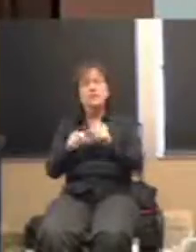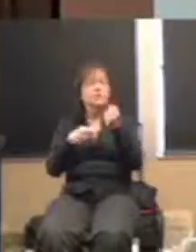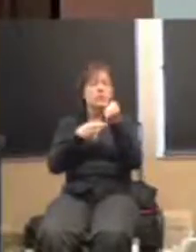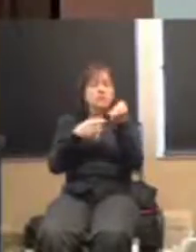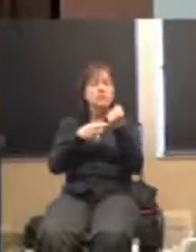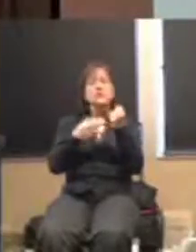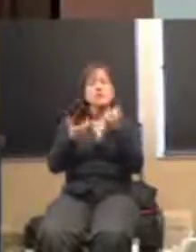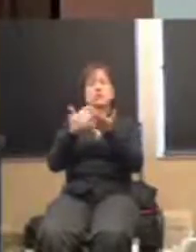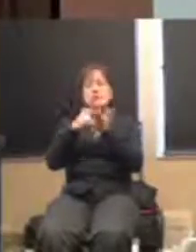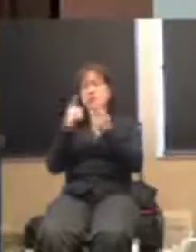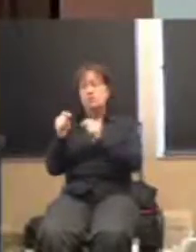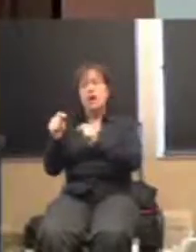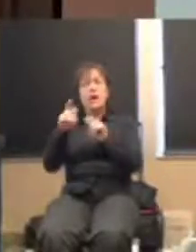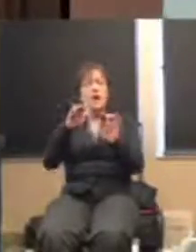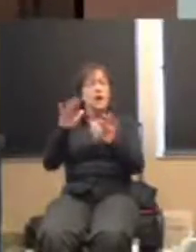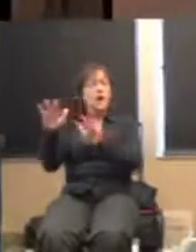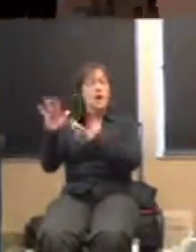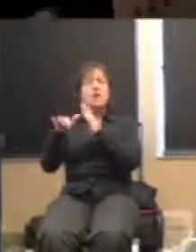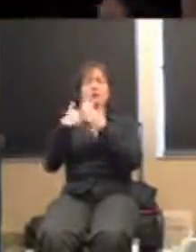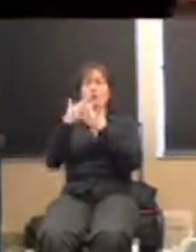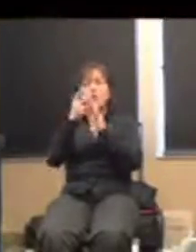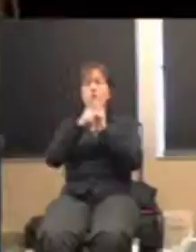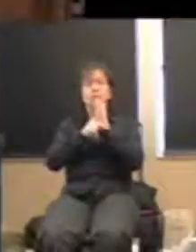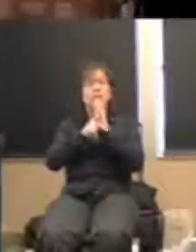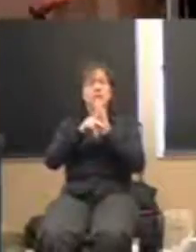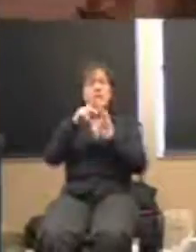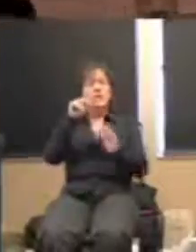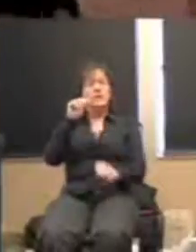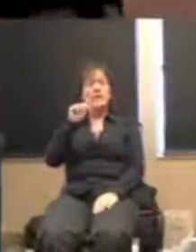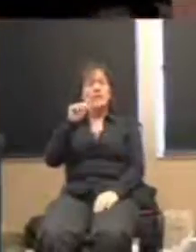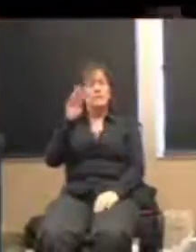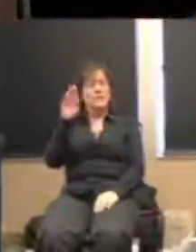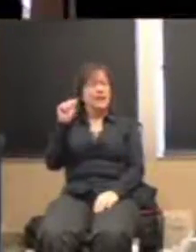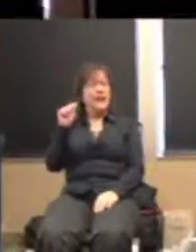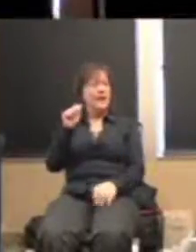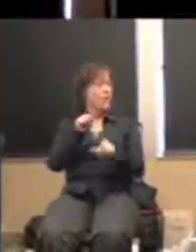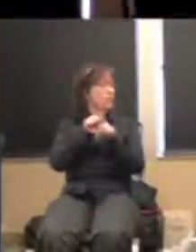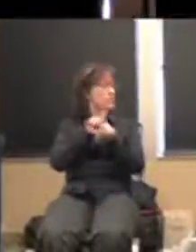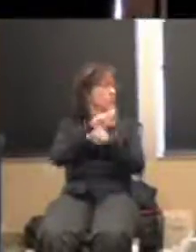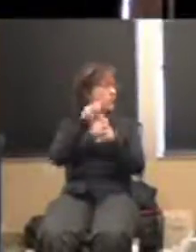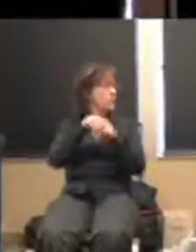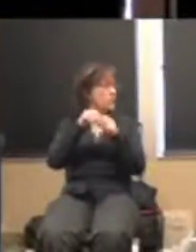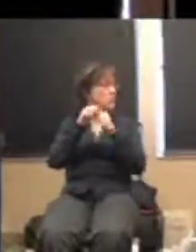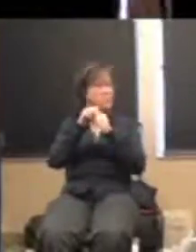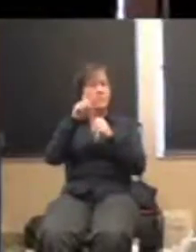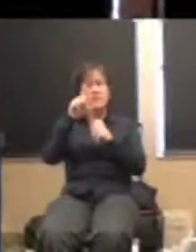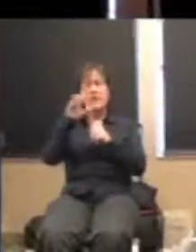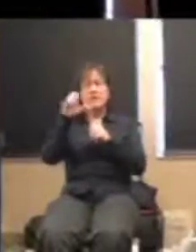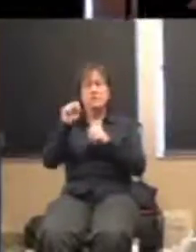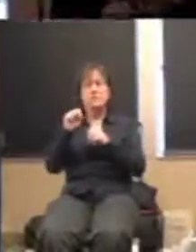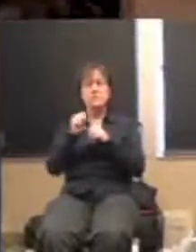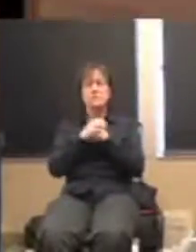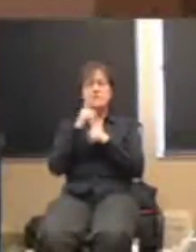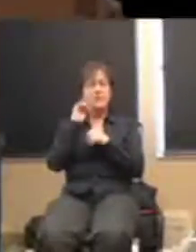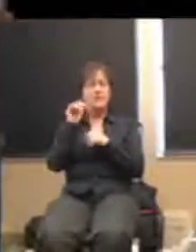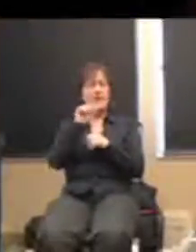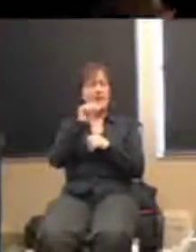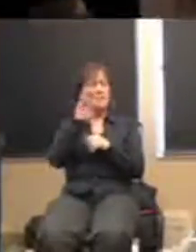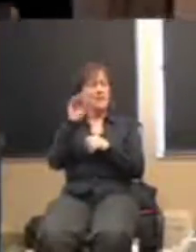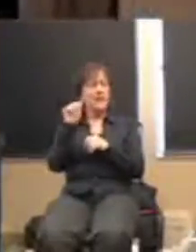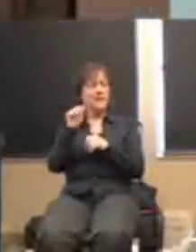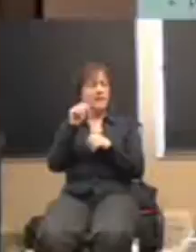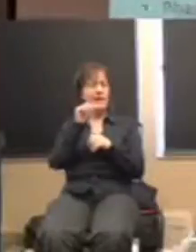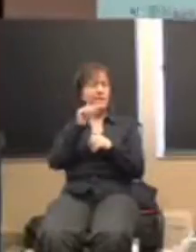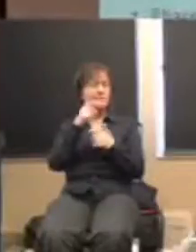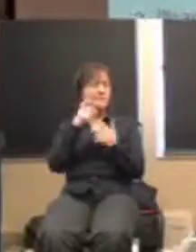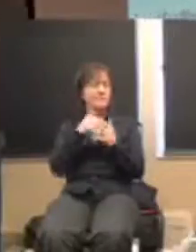trial. All of those are principles of ABA, and they are also included in PECS. The first thing that you're going